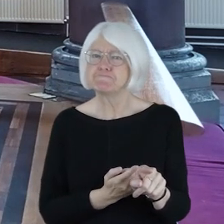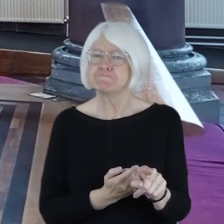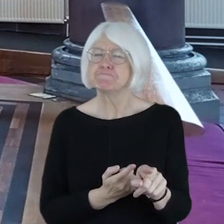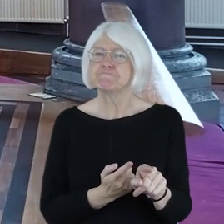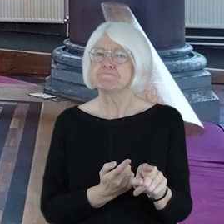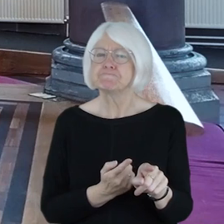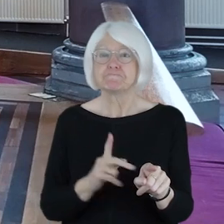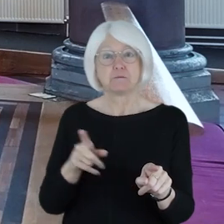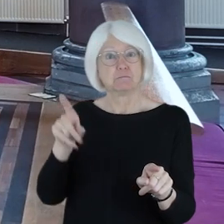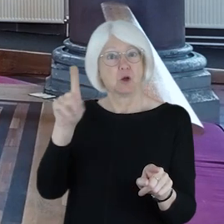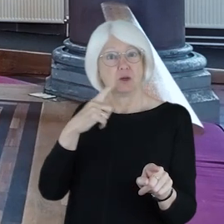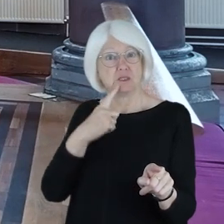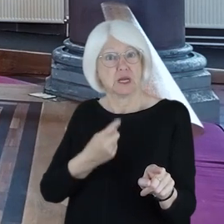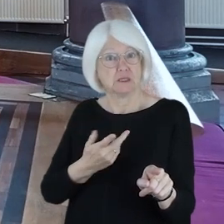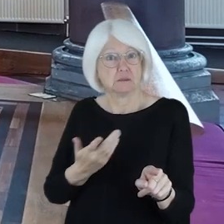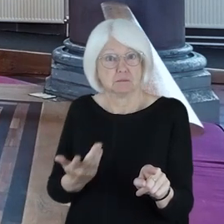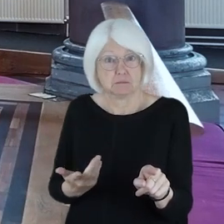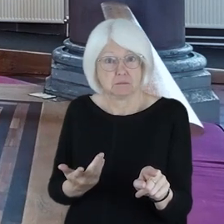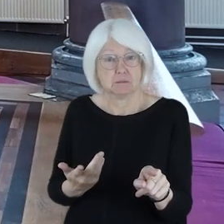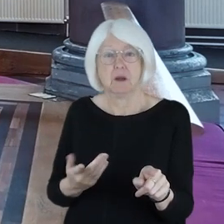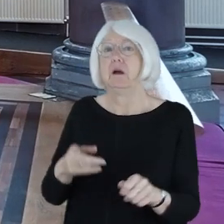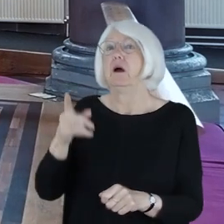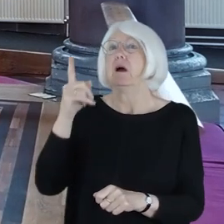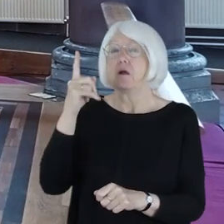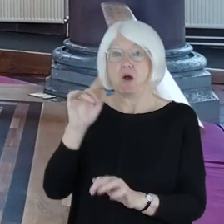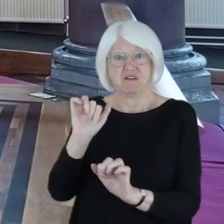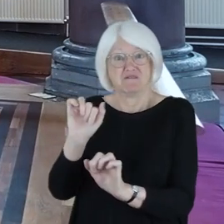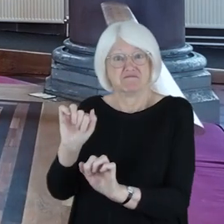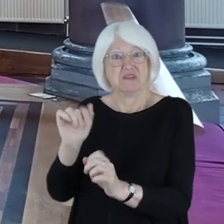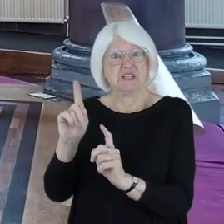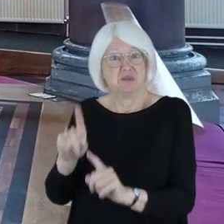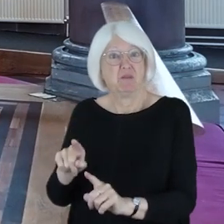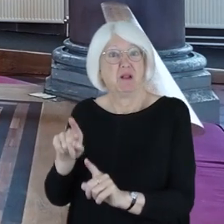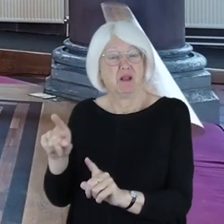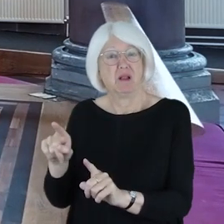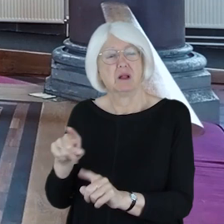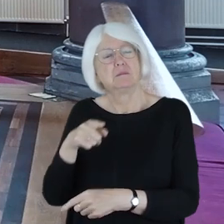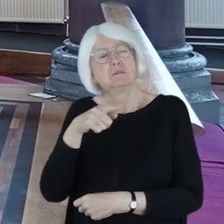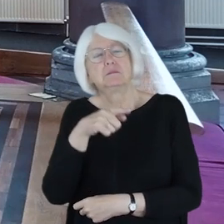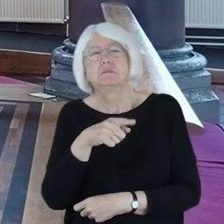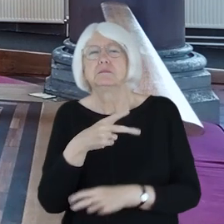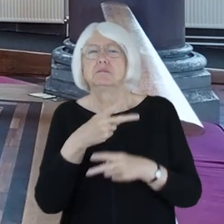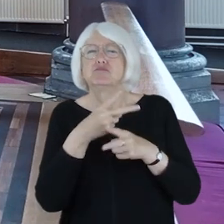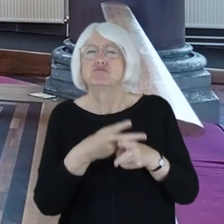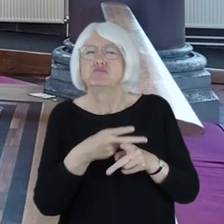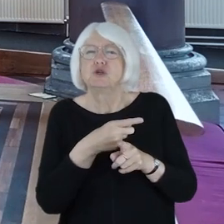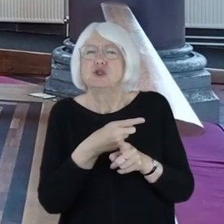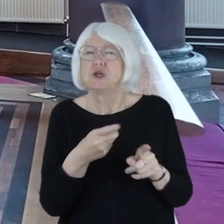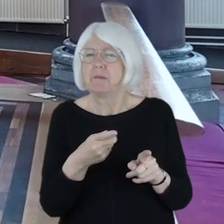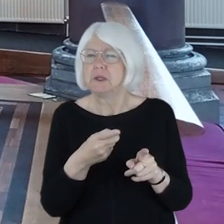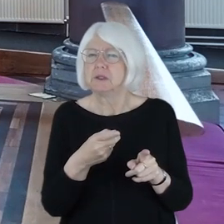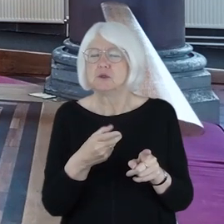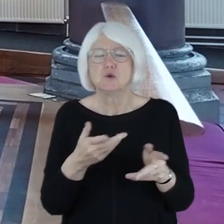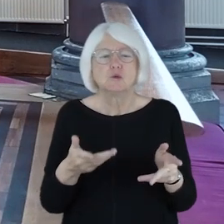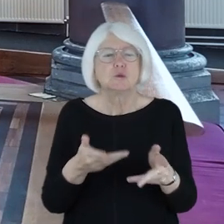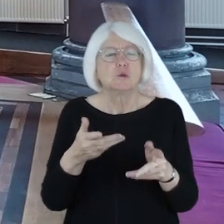Therefore, thus says the Lord, the God of Israel, concerning the shepherds who shepherd my